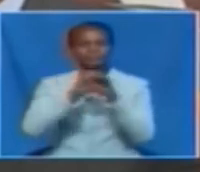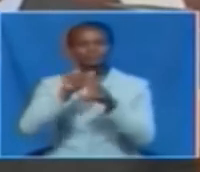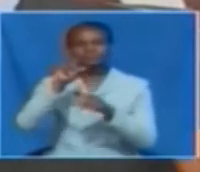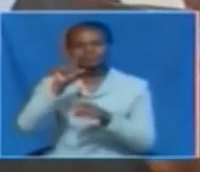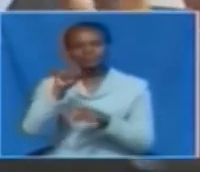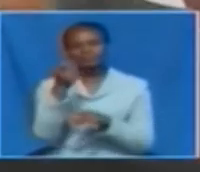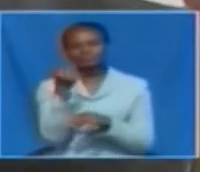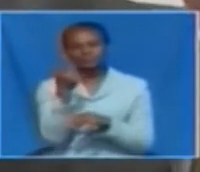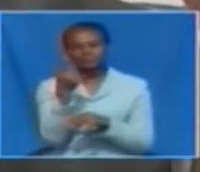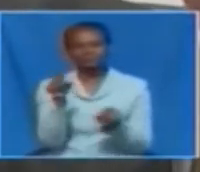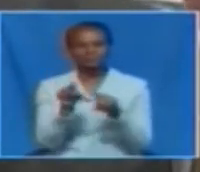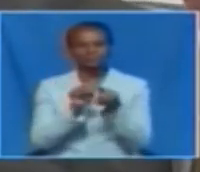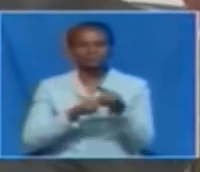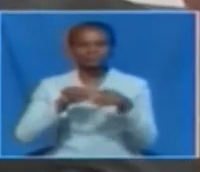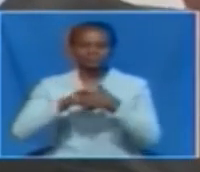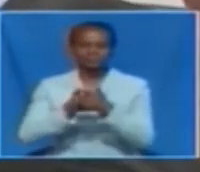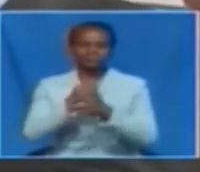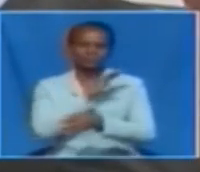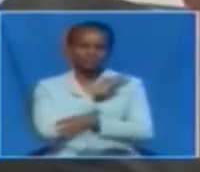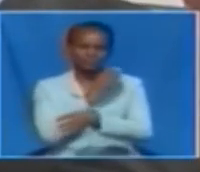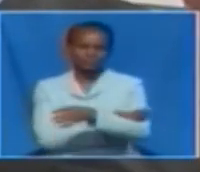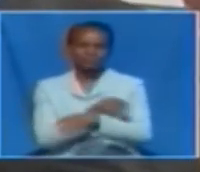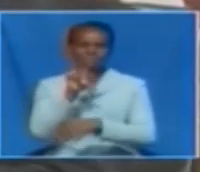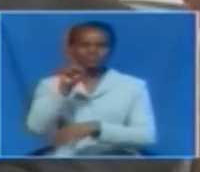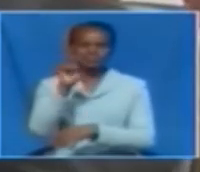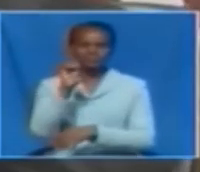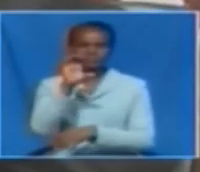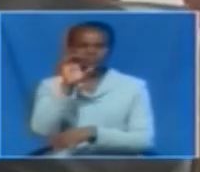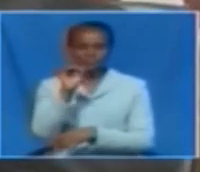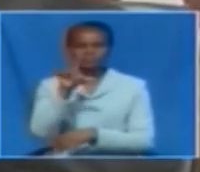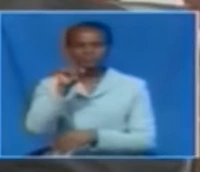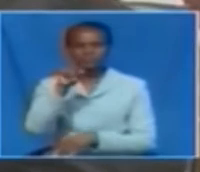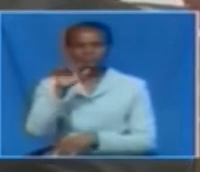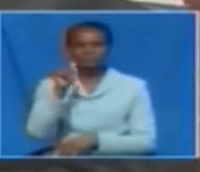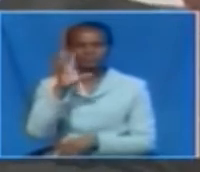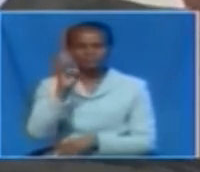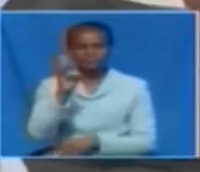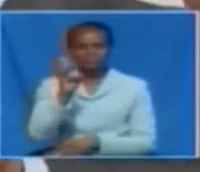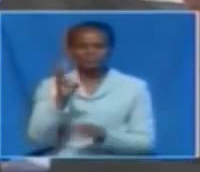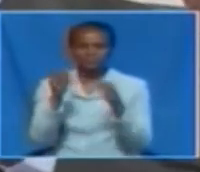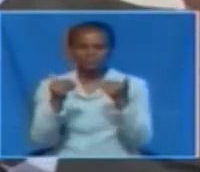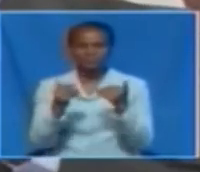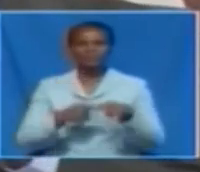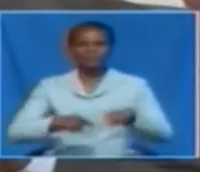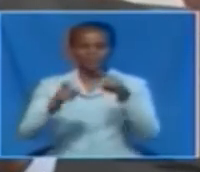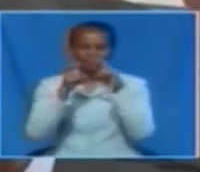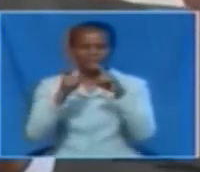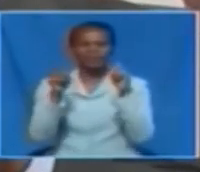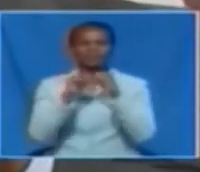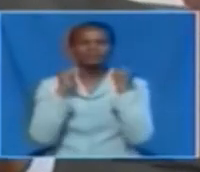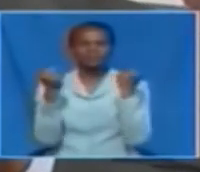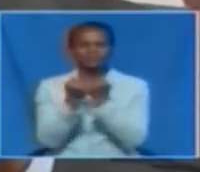2011, and the mandate of the NEC members will expire in 2016. So the challenge the legal team